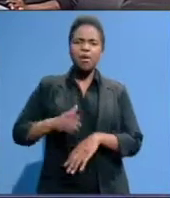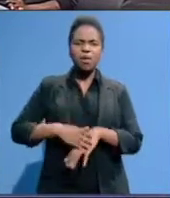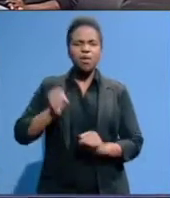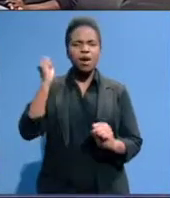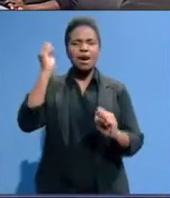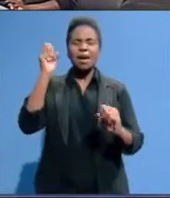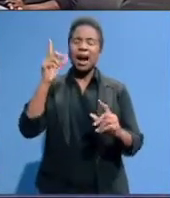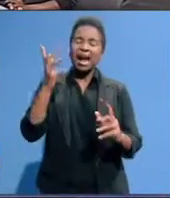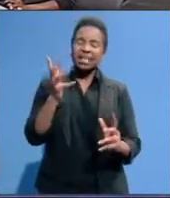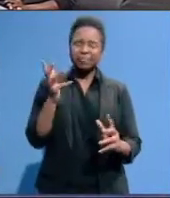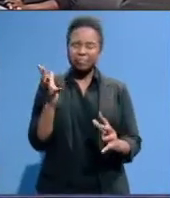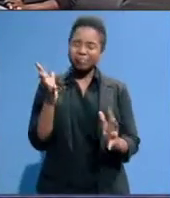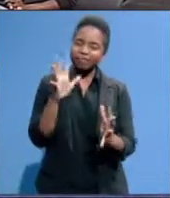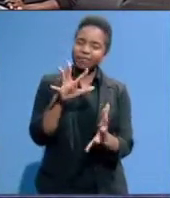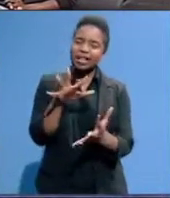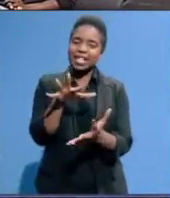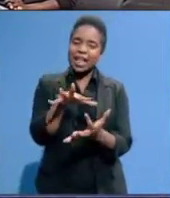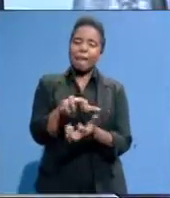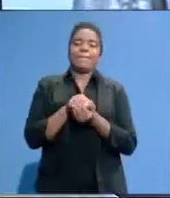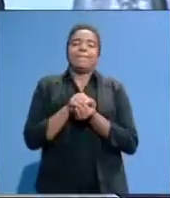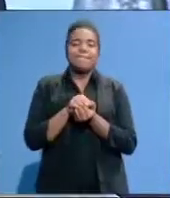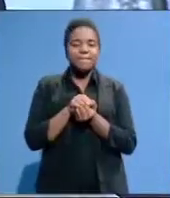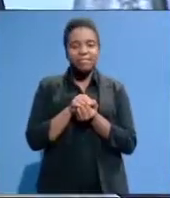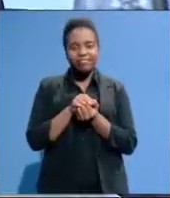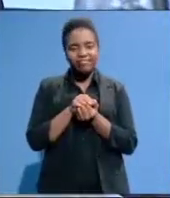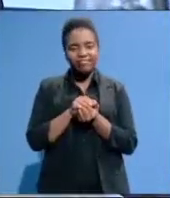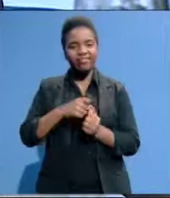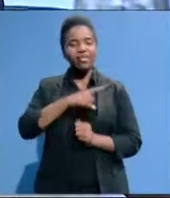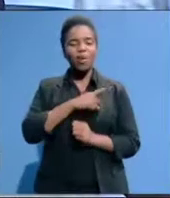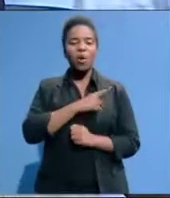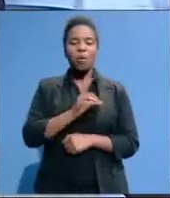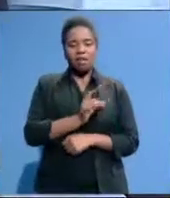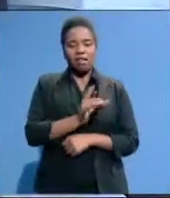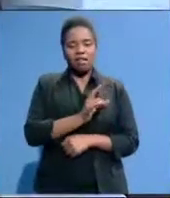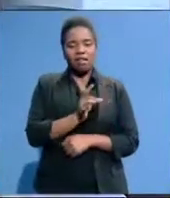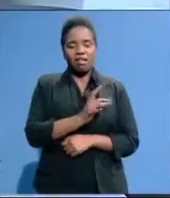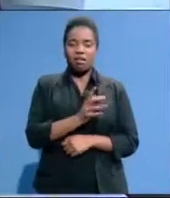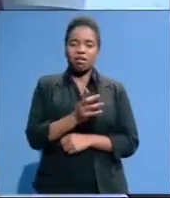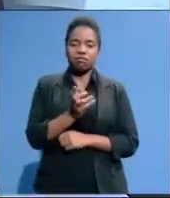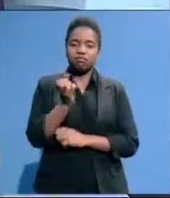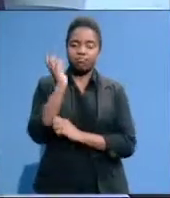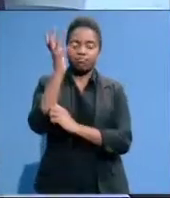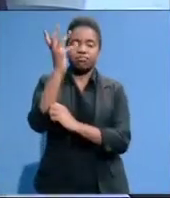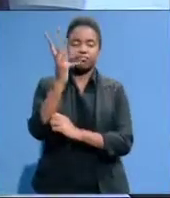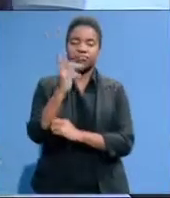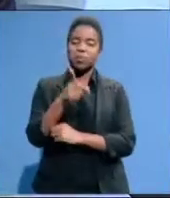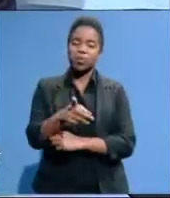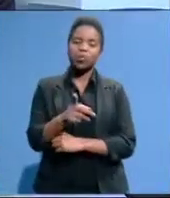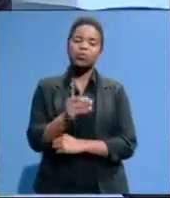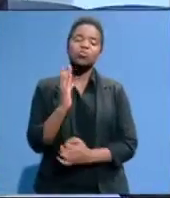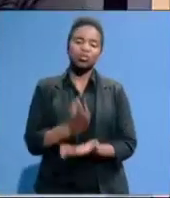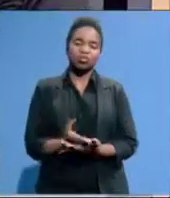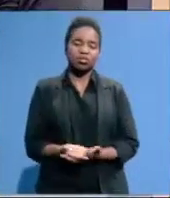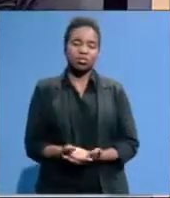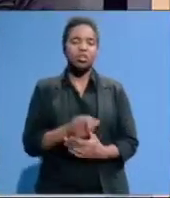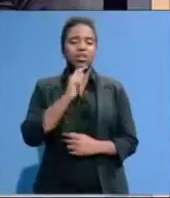know, it's like, so, but we're scared to speak out as much as we should. I think